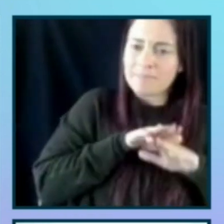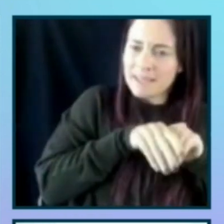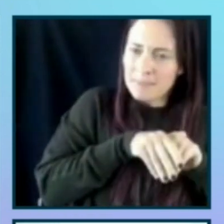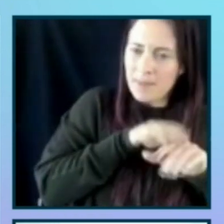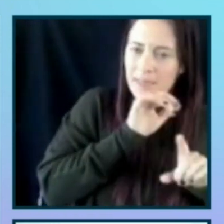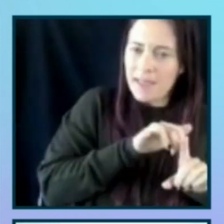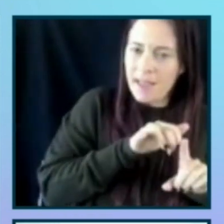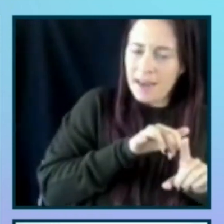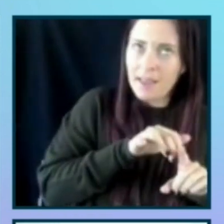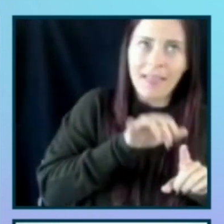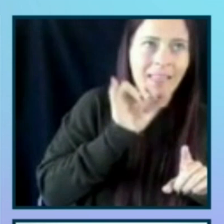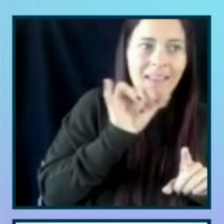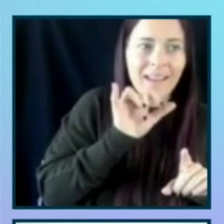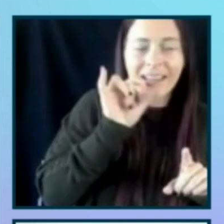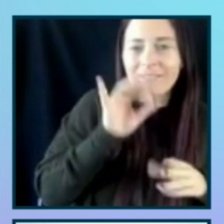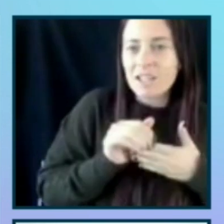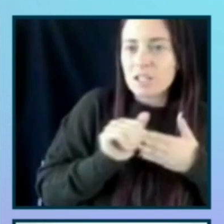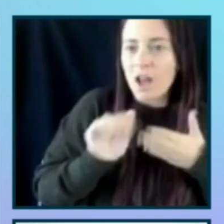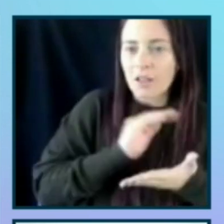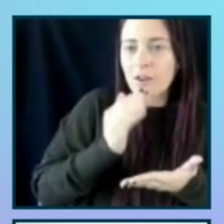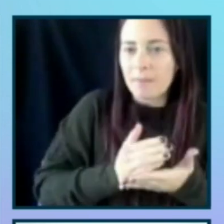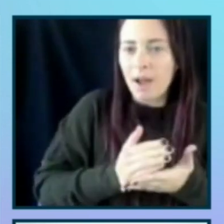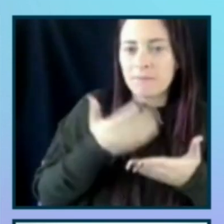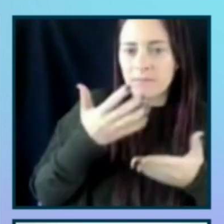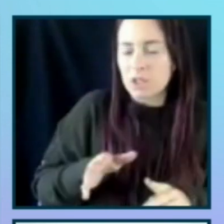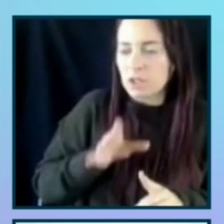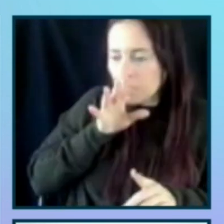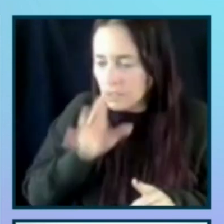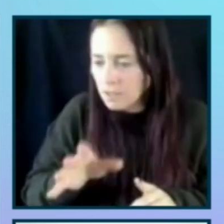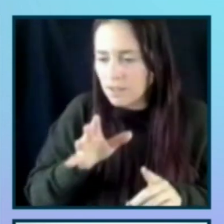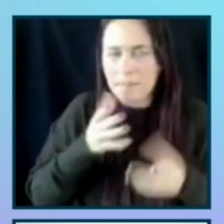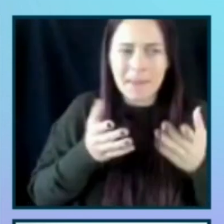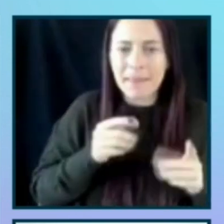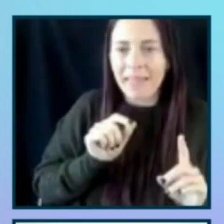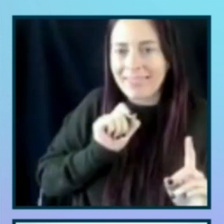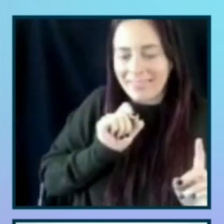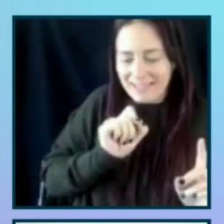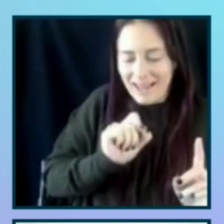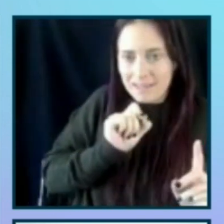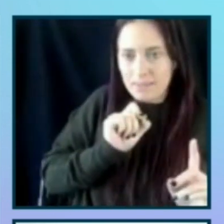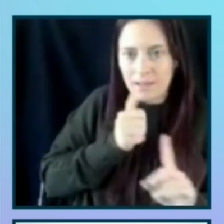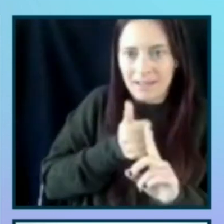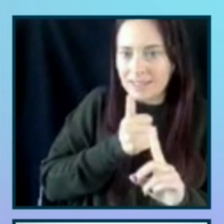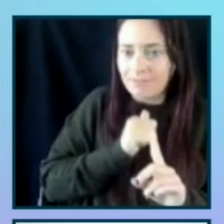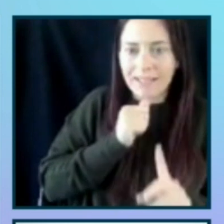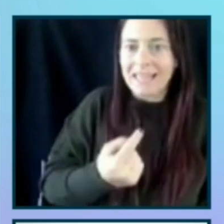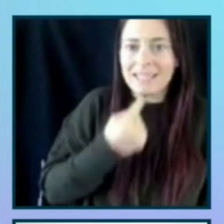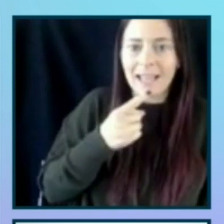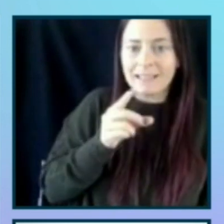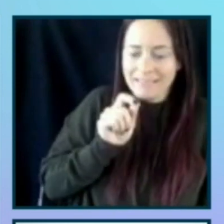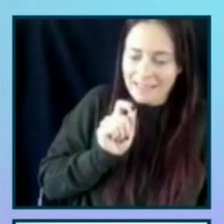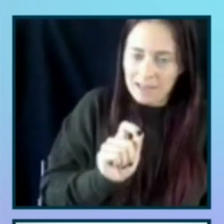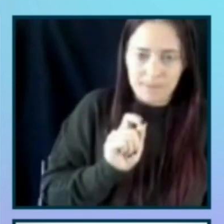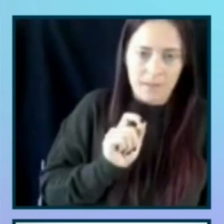if a dollar amount was read out and perhaps the decimal point itself wasn't read out through the Adobe XD prototype, then